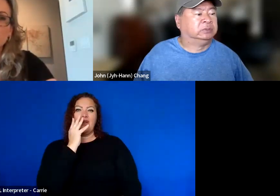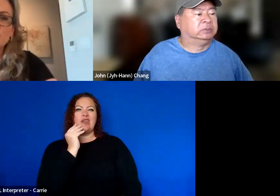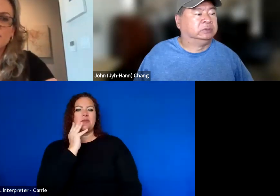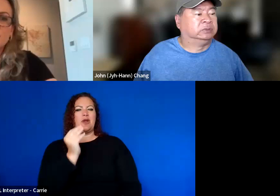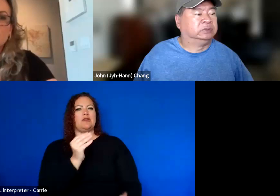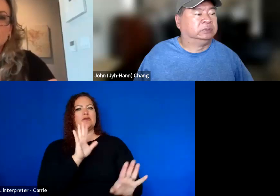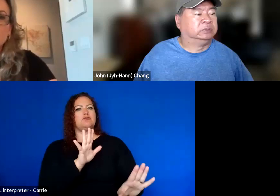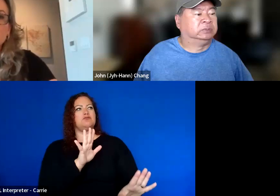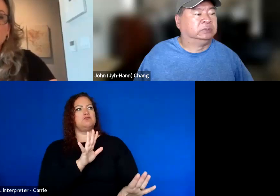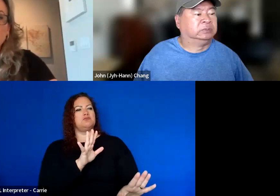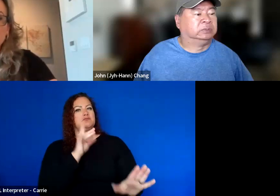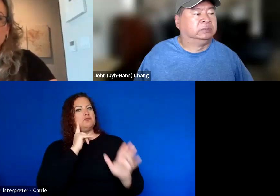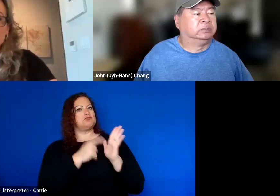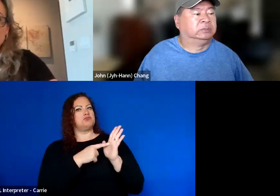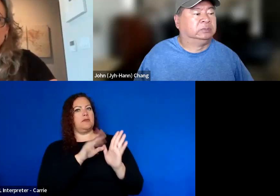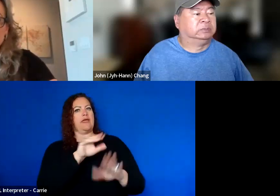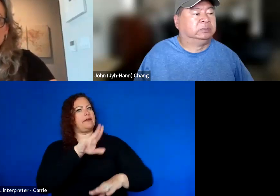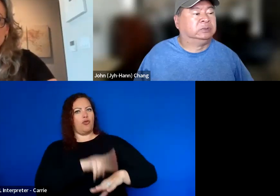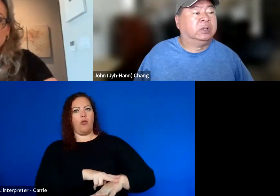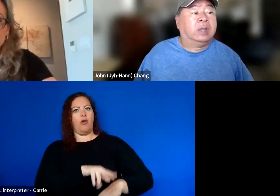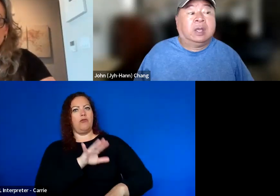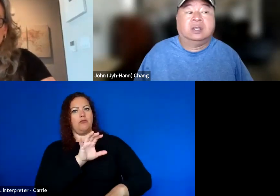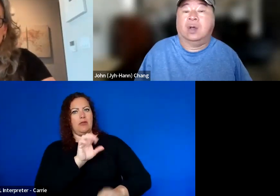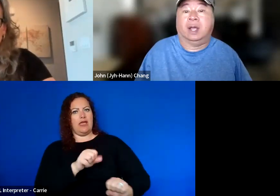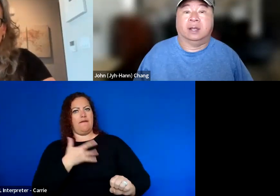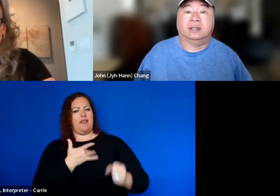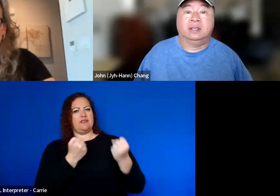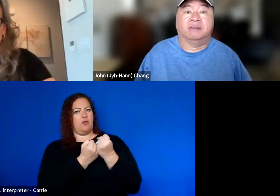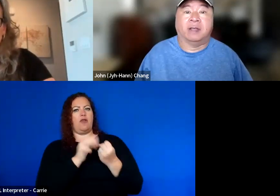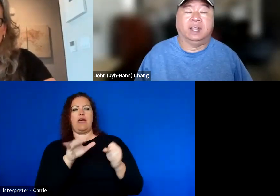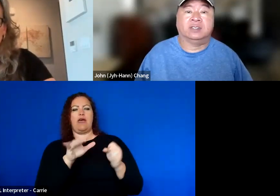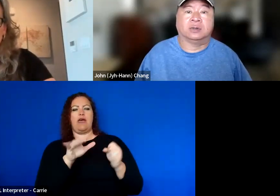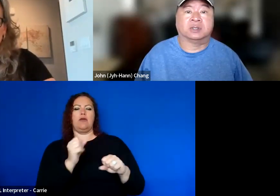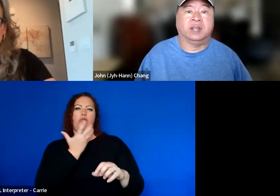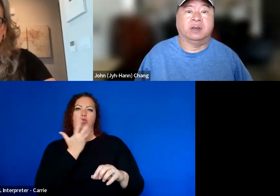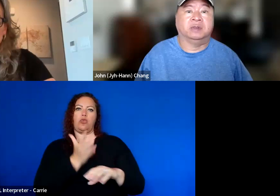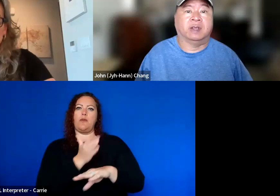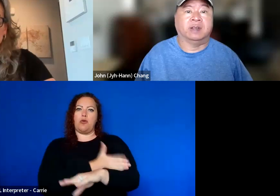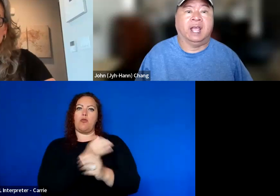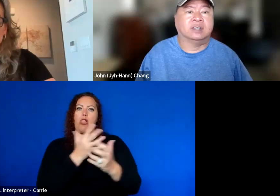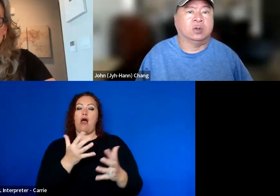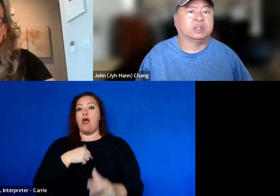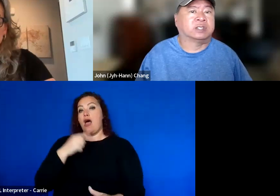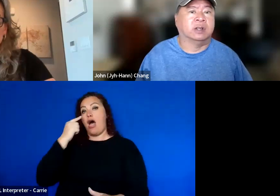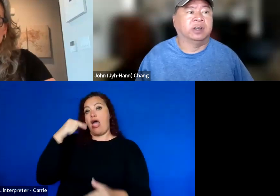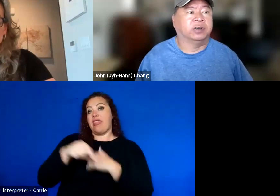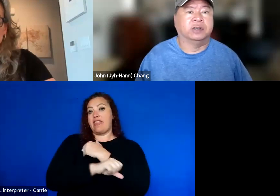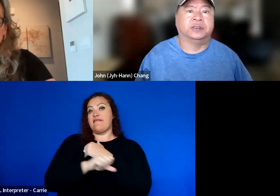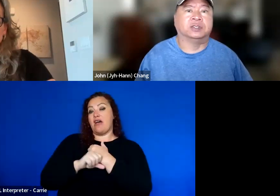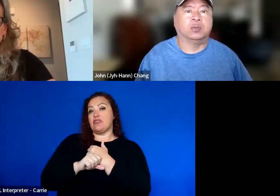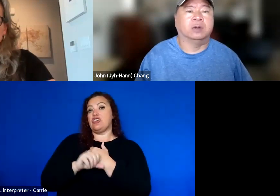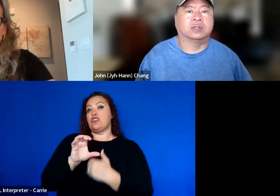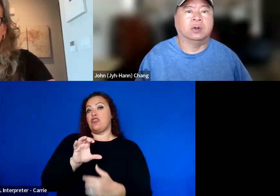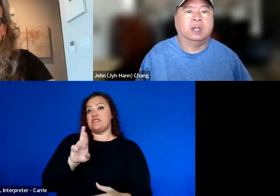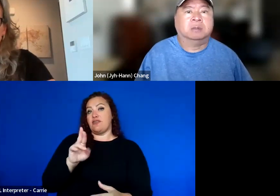and supported can go a long ways. I think the foundation, Christopher Dana Reeve, has a whole section on